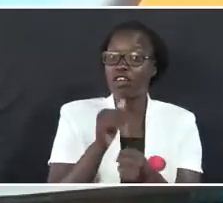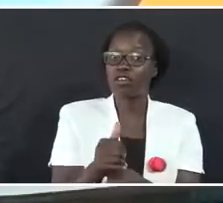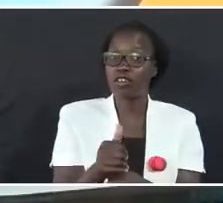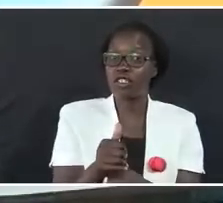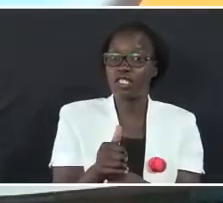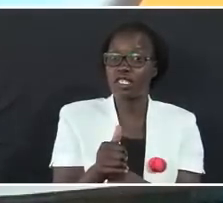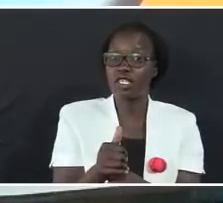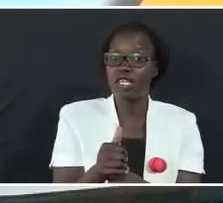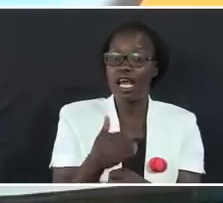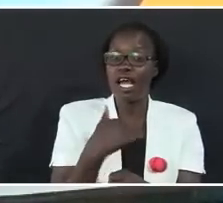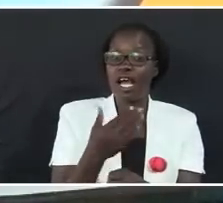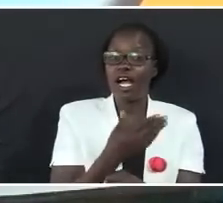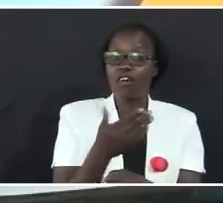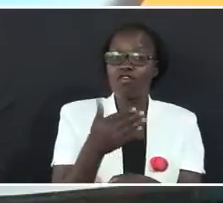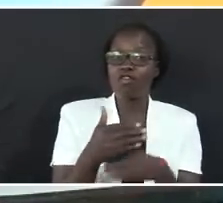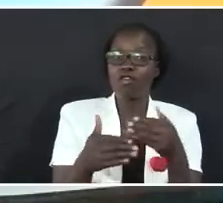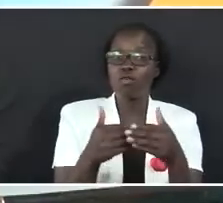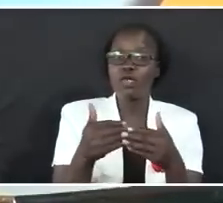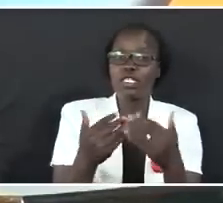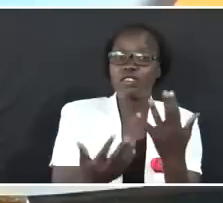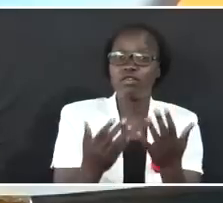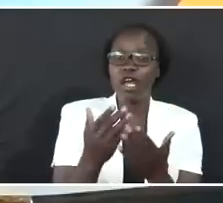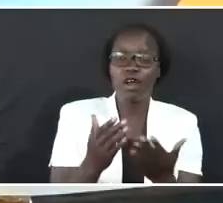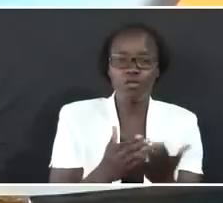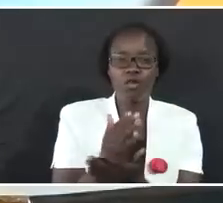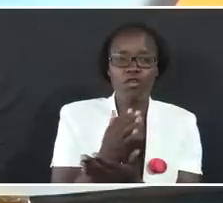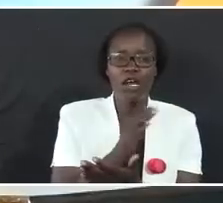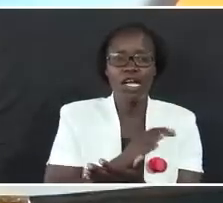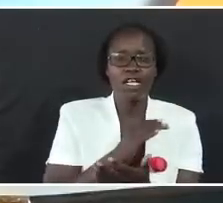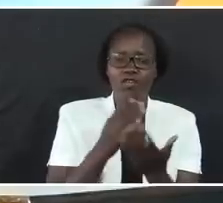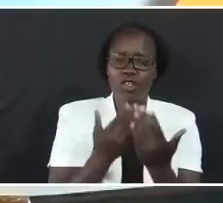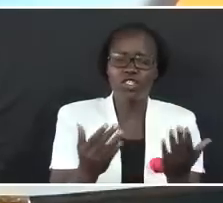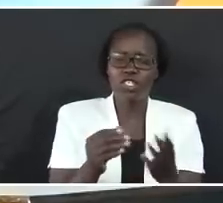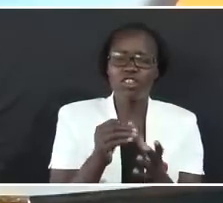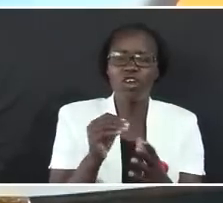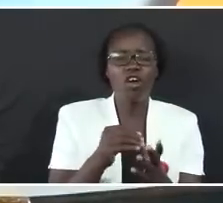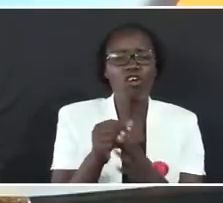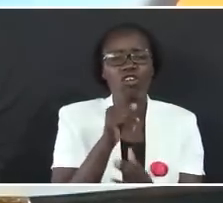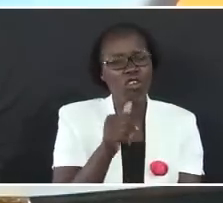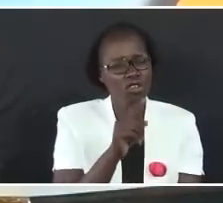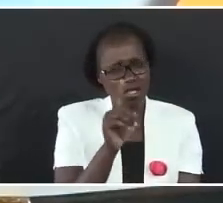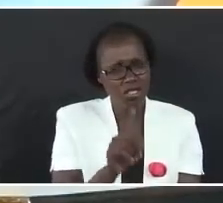Have you built fireproof character for your children or not?